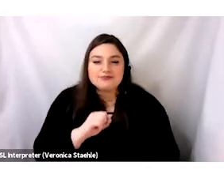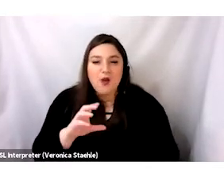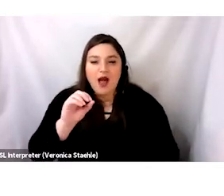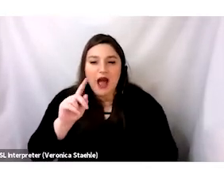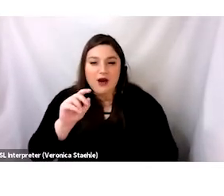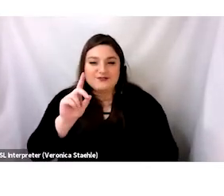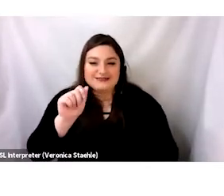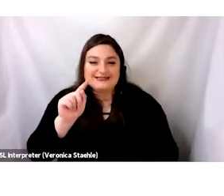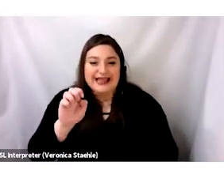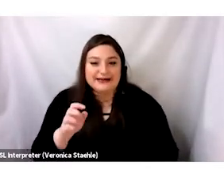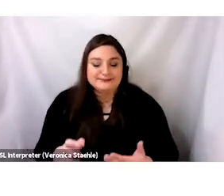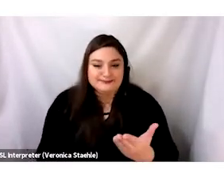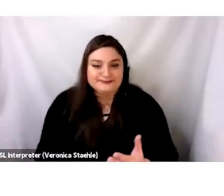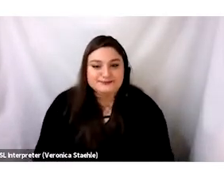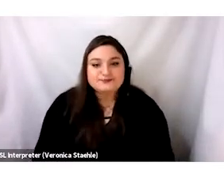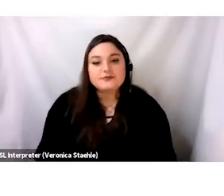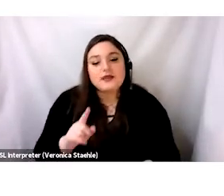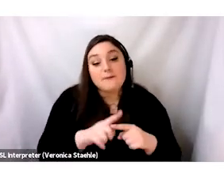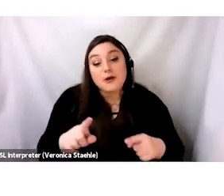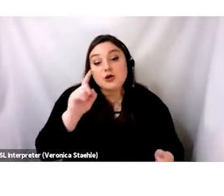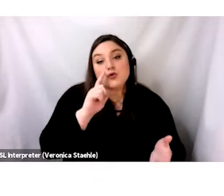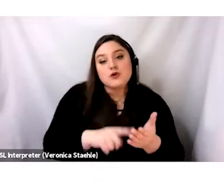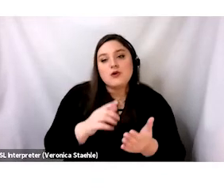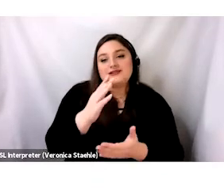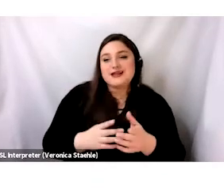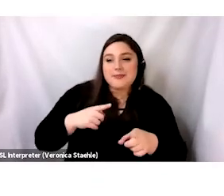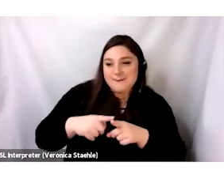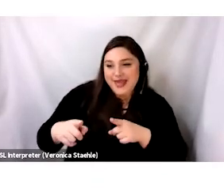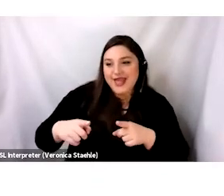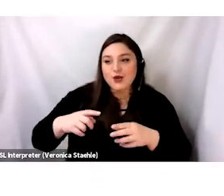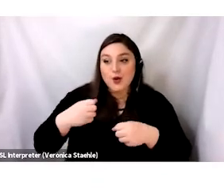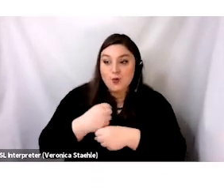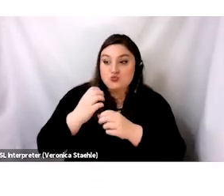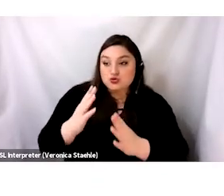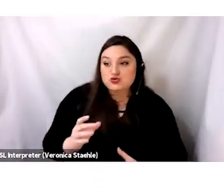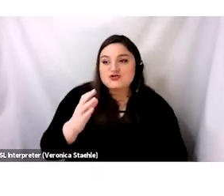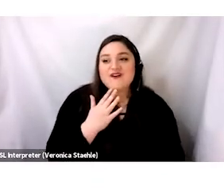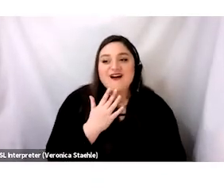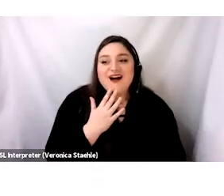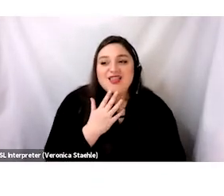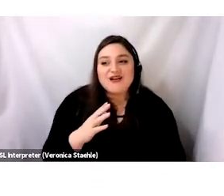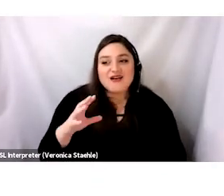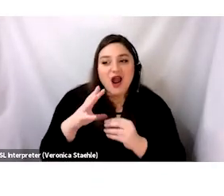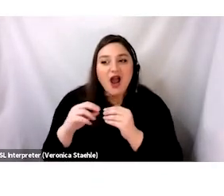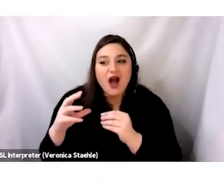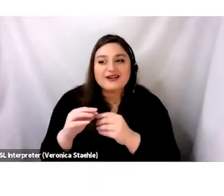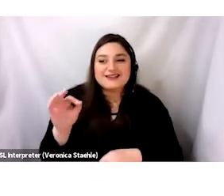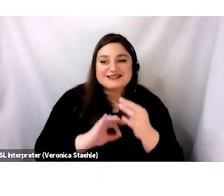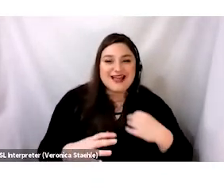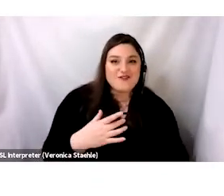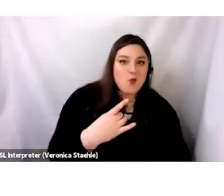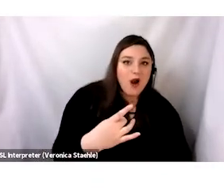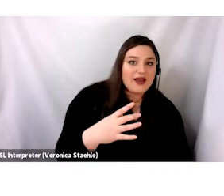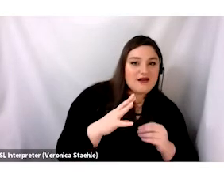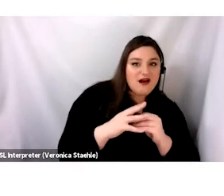we also see a couple main producers of naturally colored cotton, which is a lot less than it would have been thousands of years